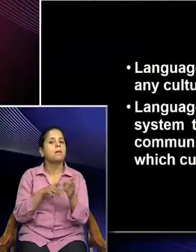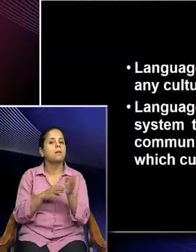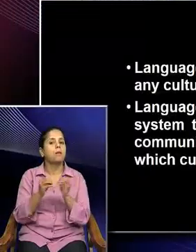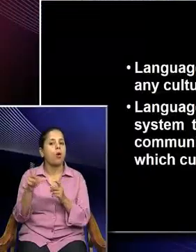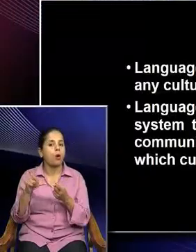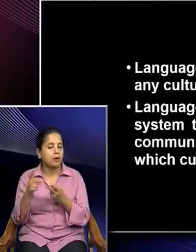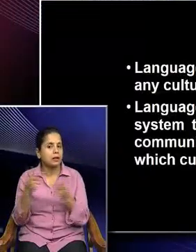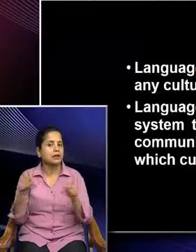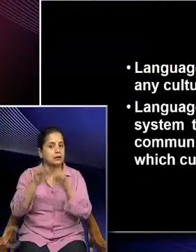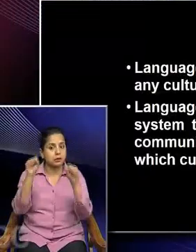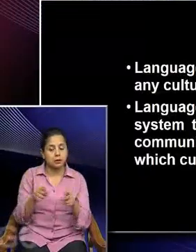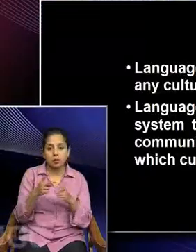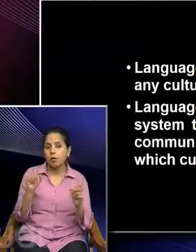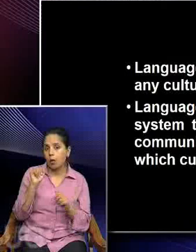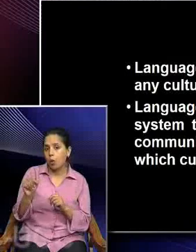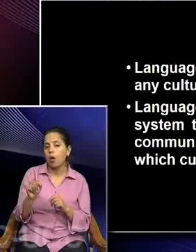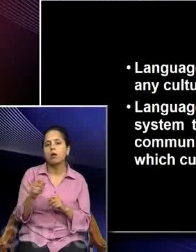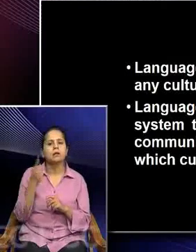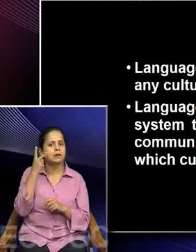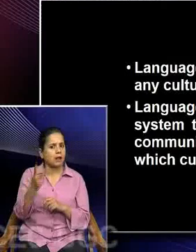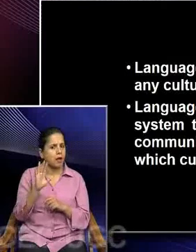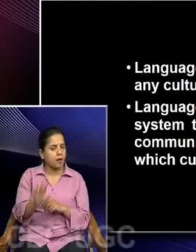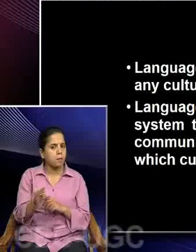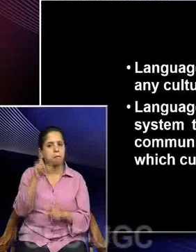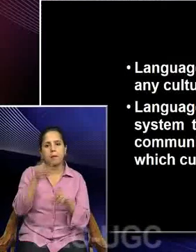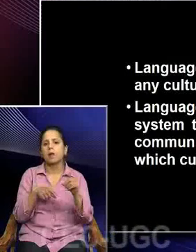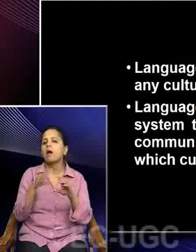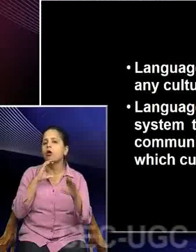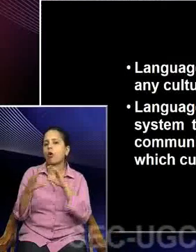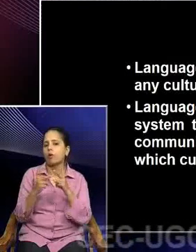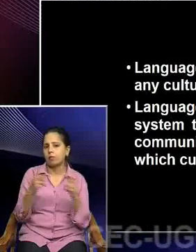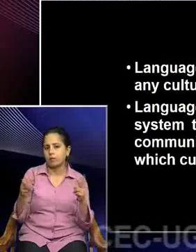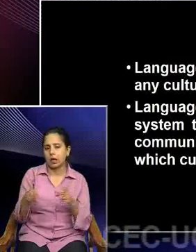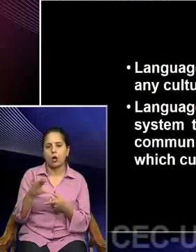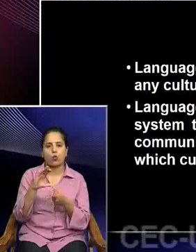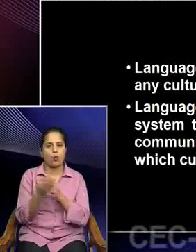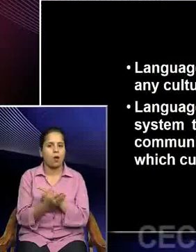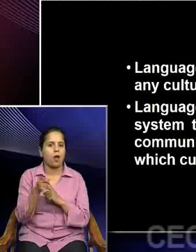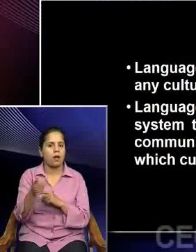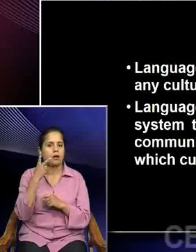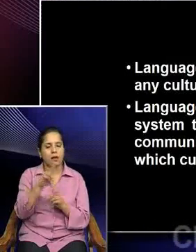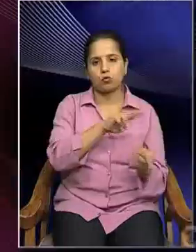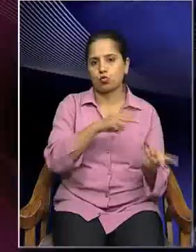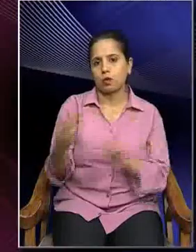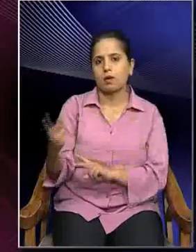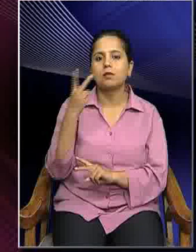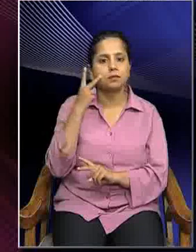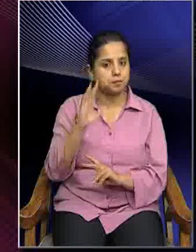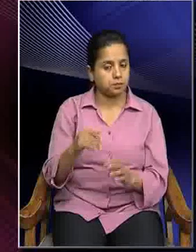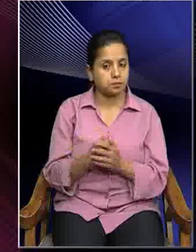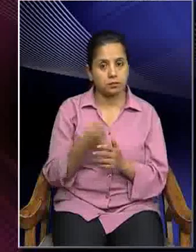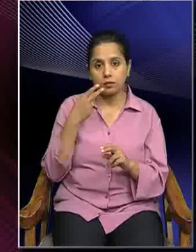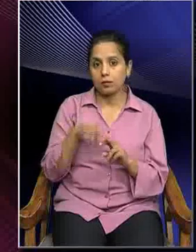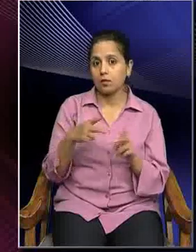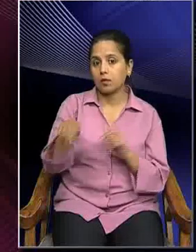through which people communicate and through which culture is transmitted. So if there was